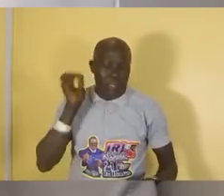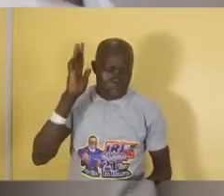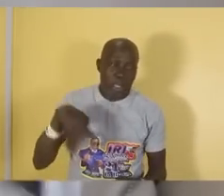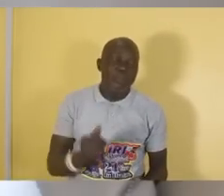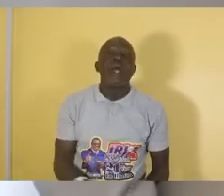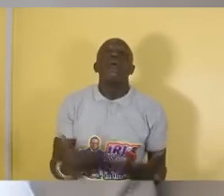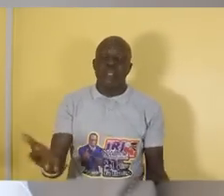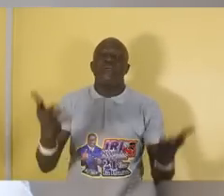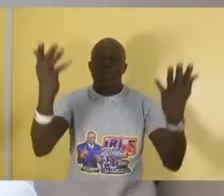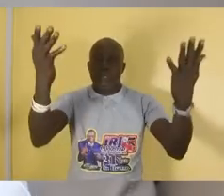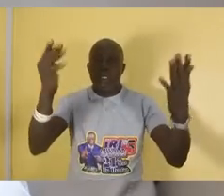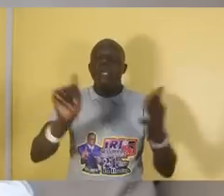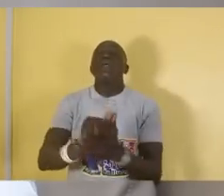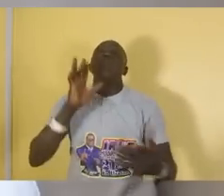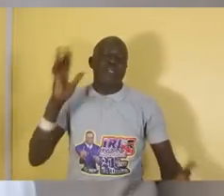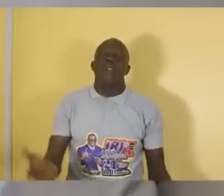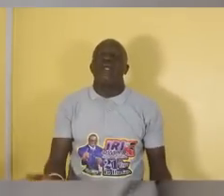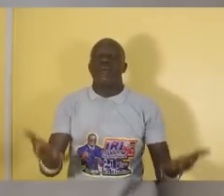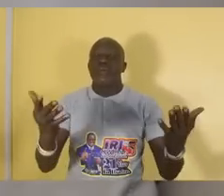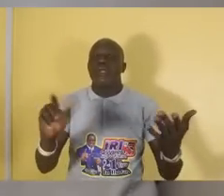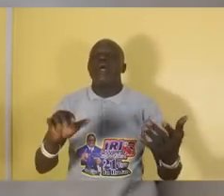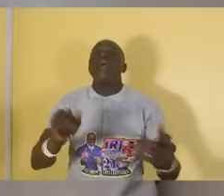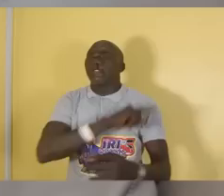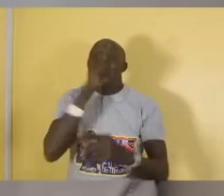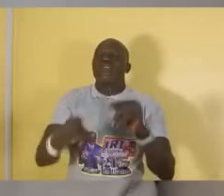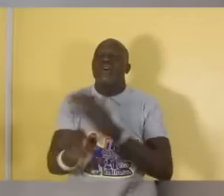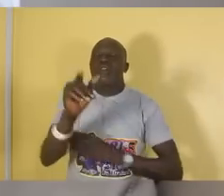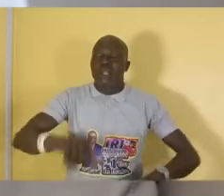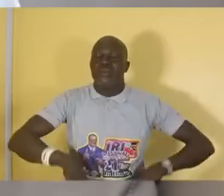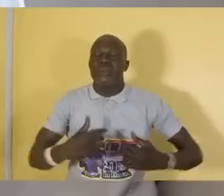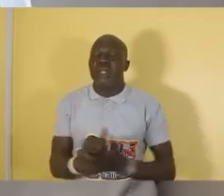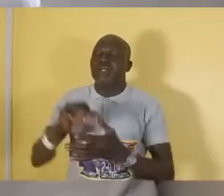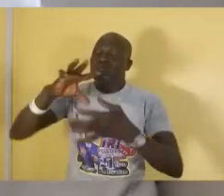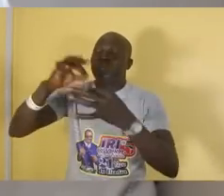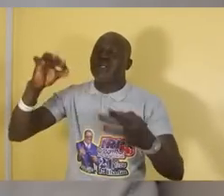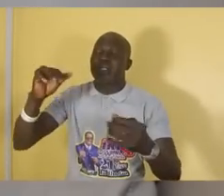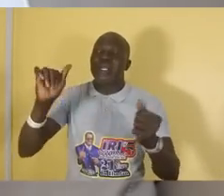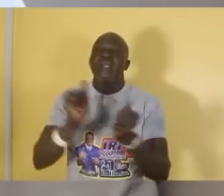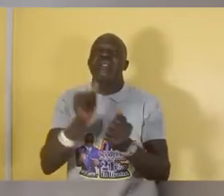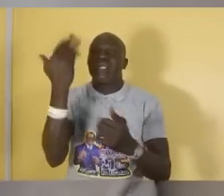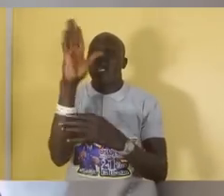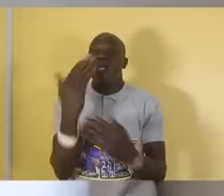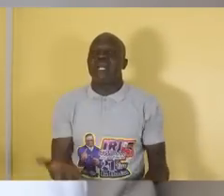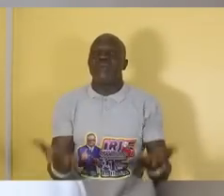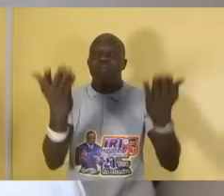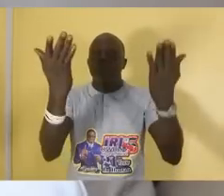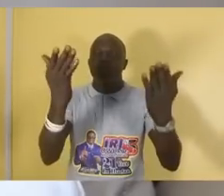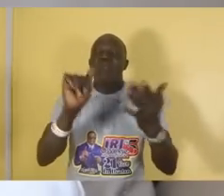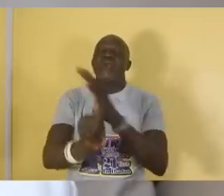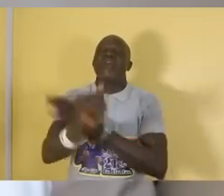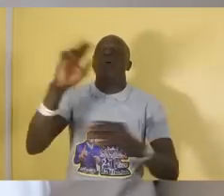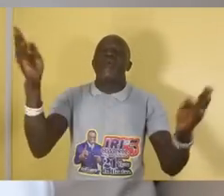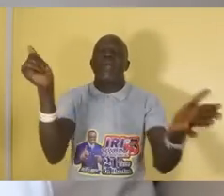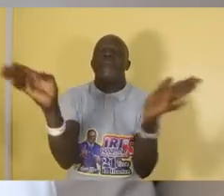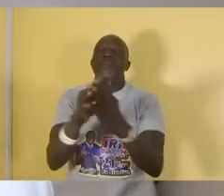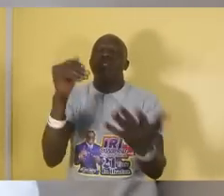When he now where? So I said raise up your. Oh, now where? She raised up. When he follow what him. I said as long as you believe. When he now what on us? Okay. He said the end has come. What count